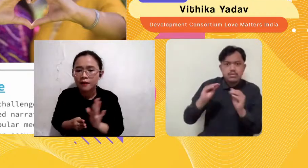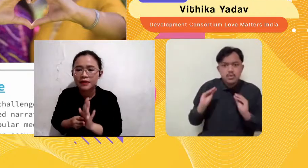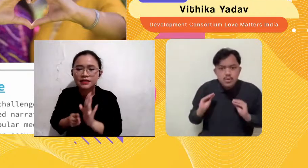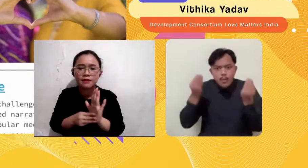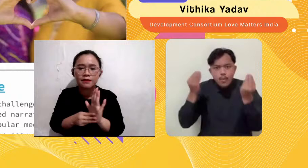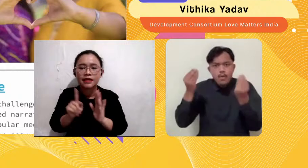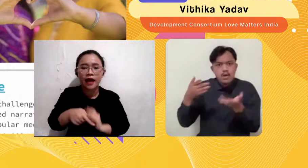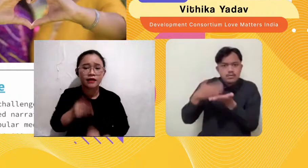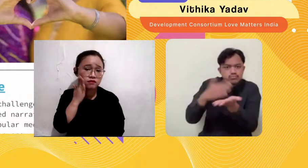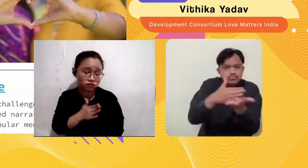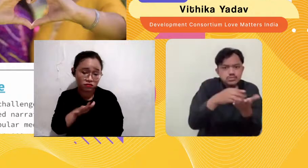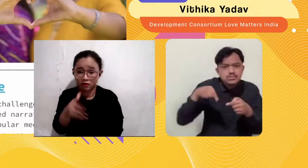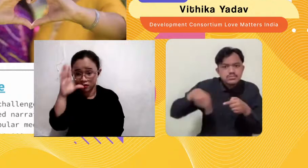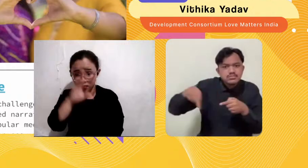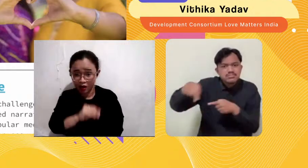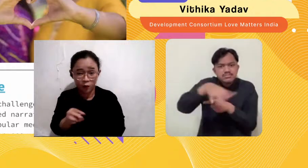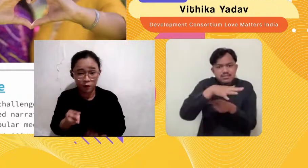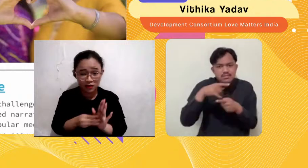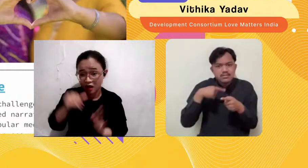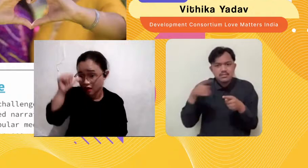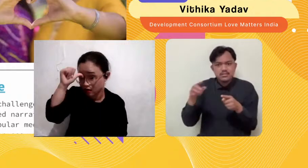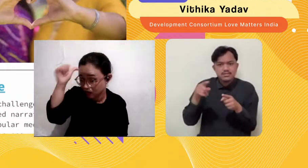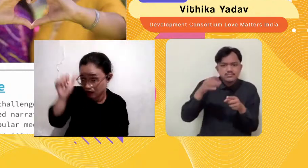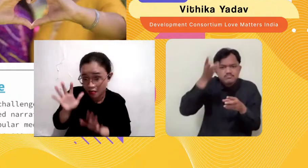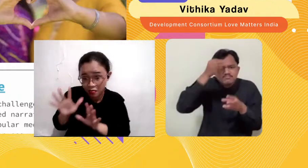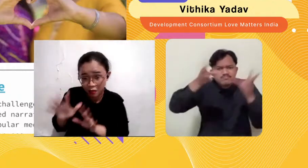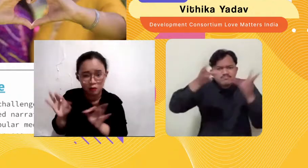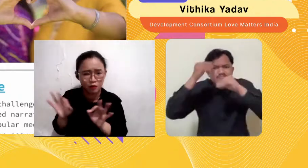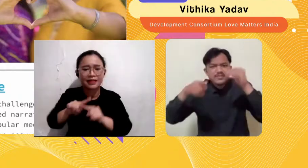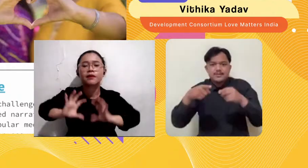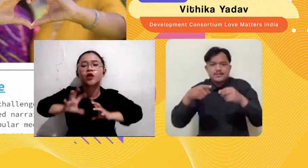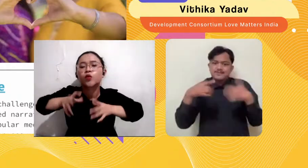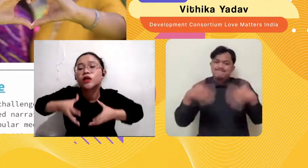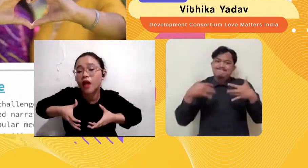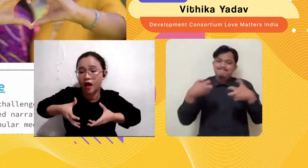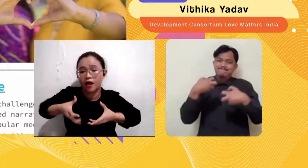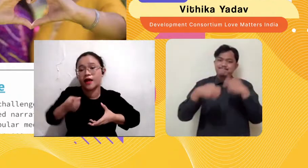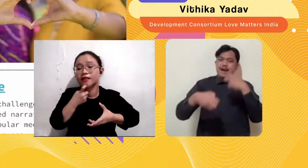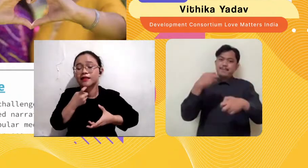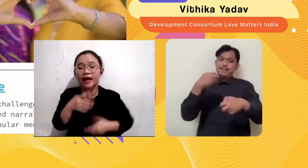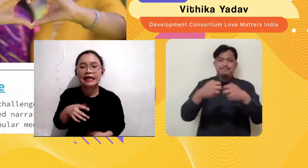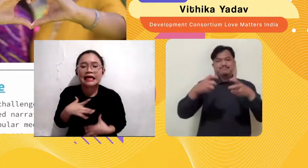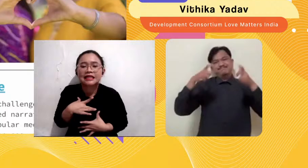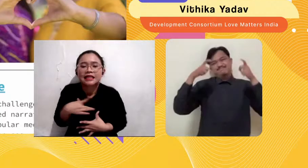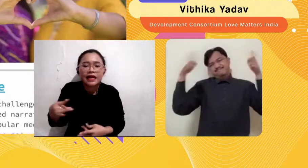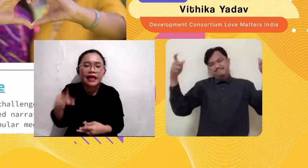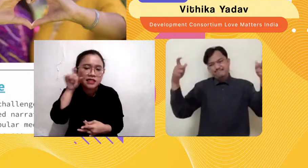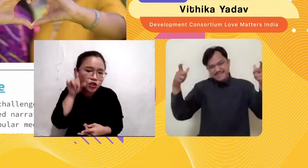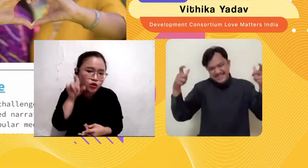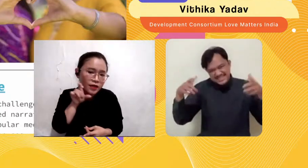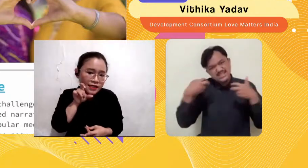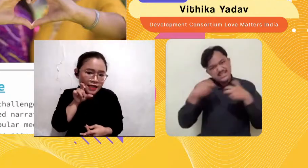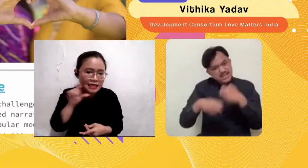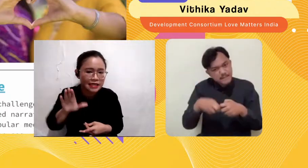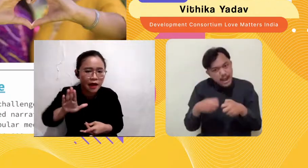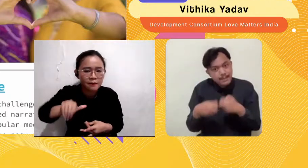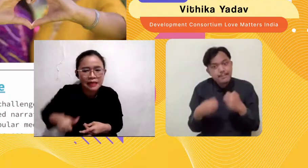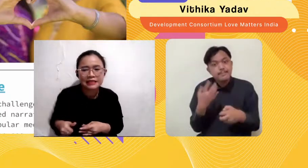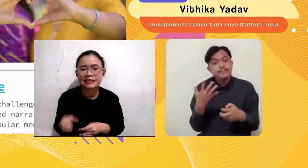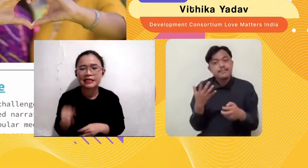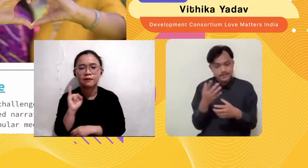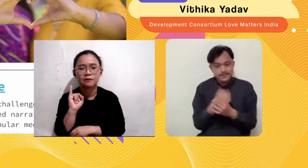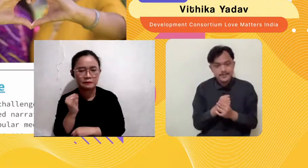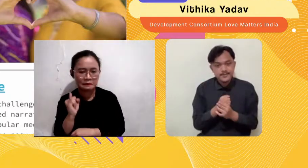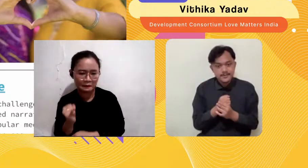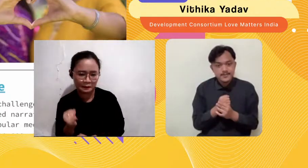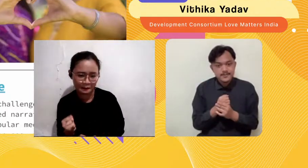globe. So we did a very successful campaign where we talked about what it means to sort of be responsible when you're operating